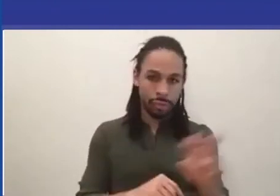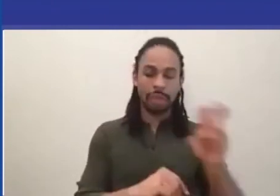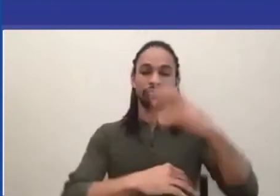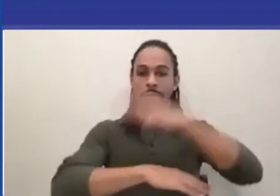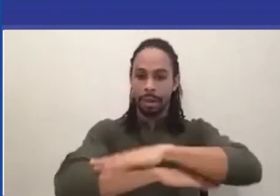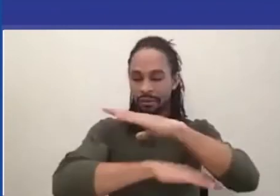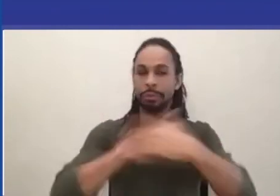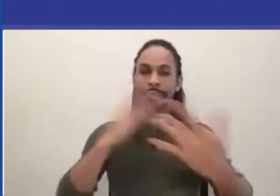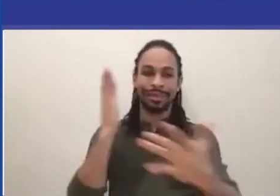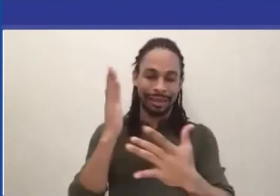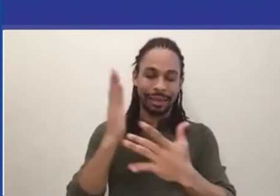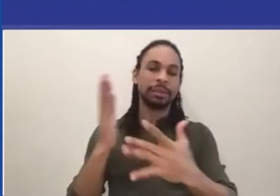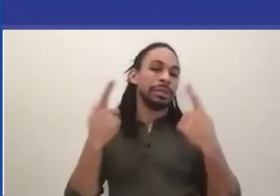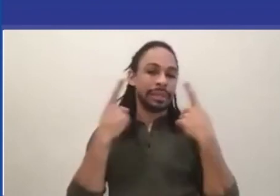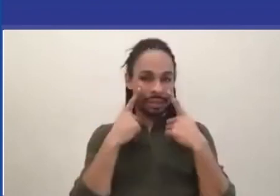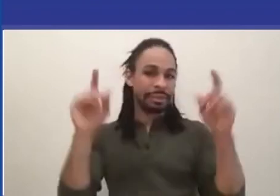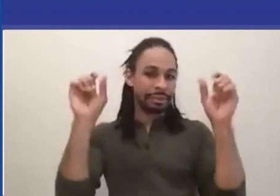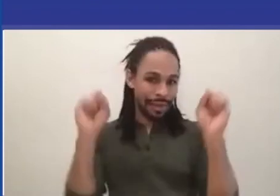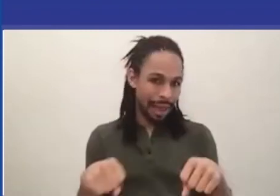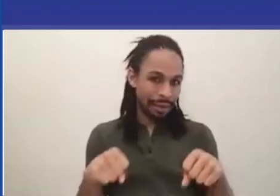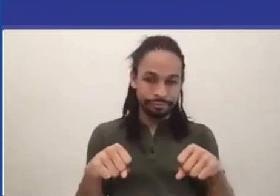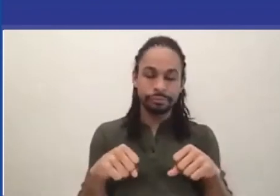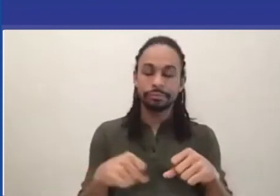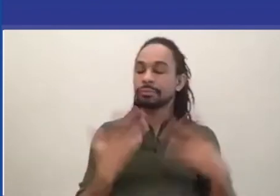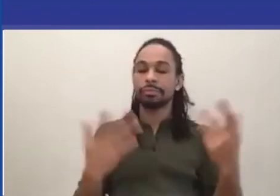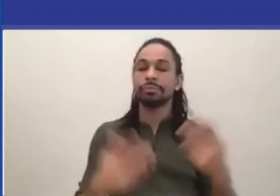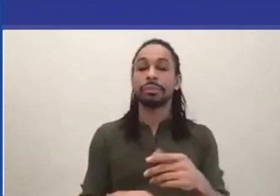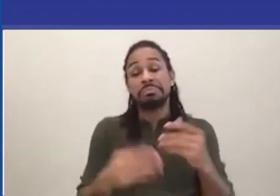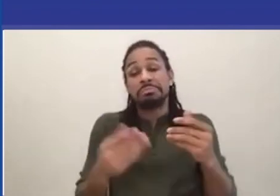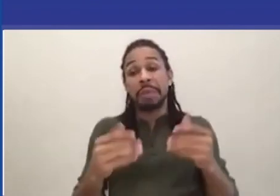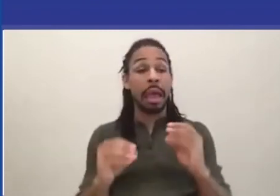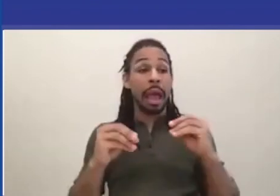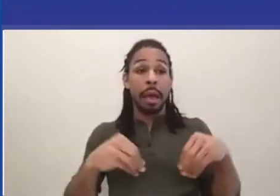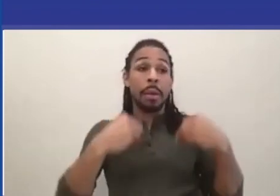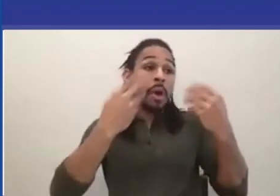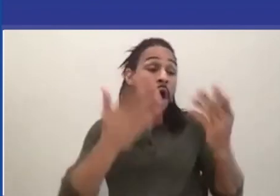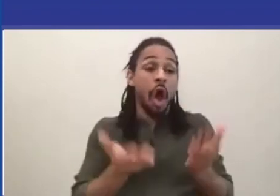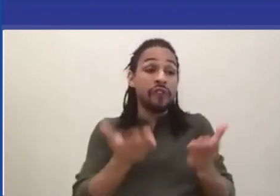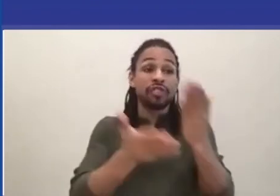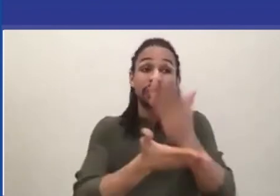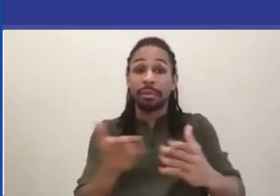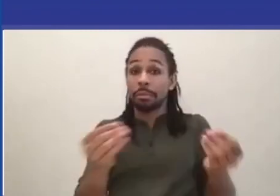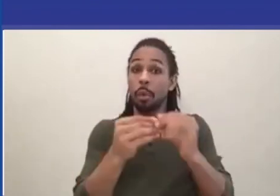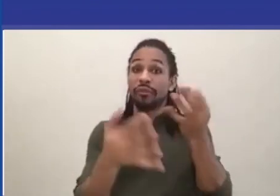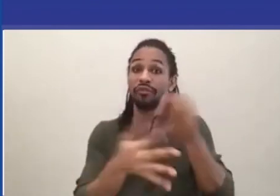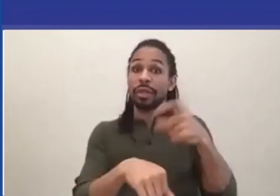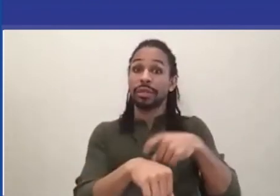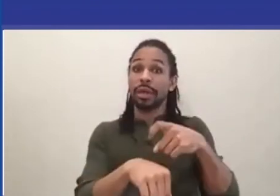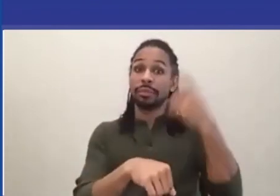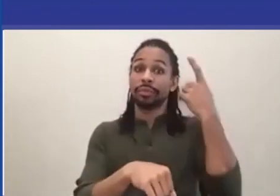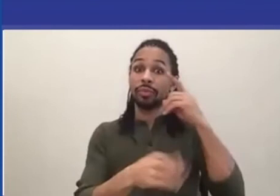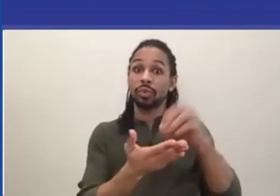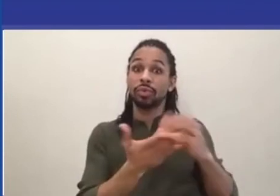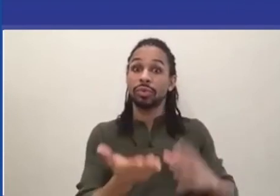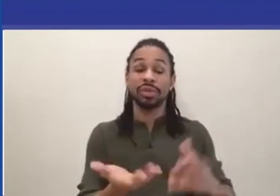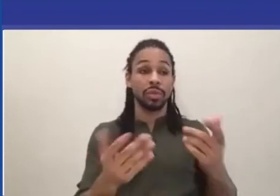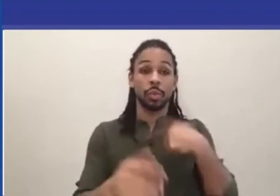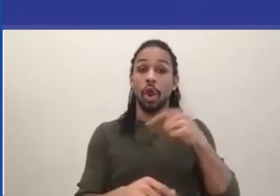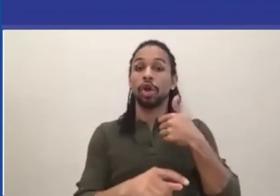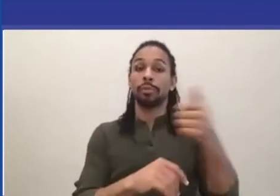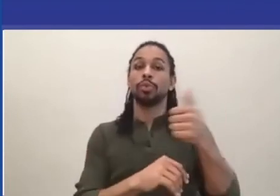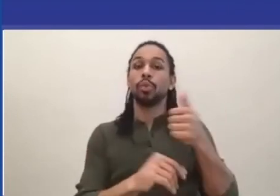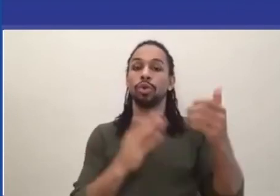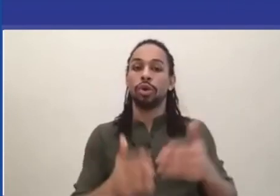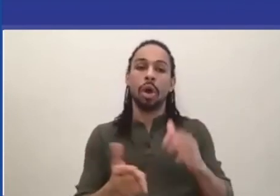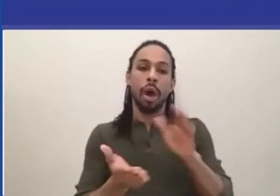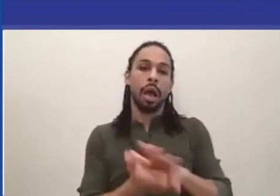It frees up some time to some students because we're a commuter college. So some people can actually be at work. I have one student who is a Navy